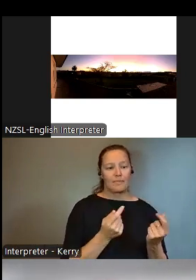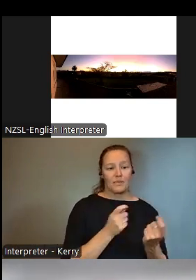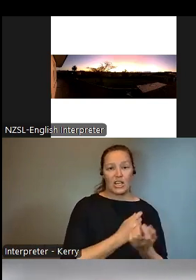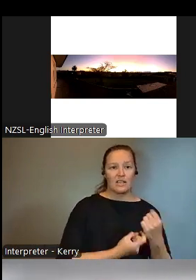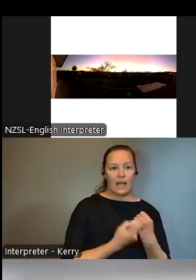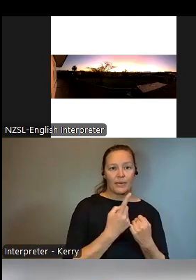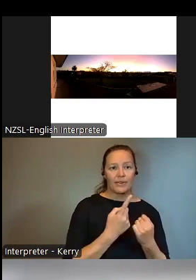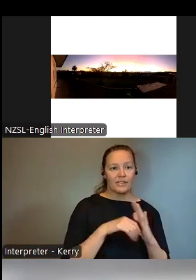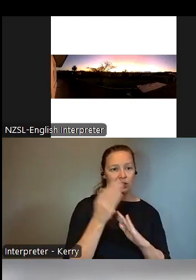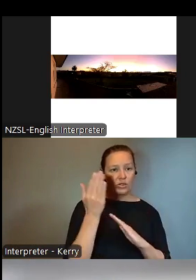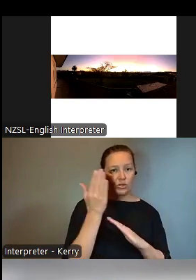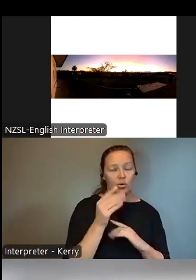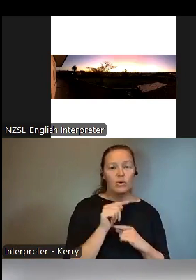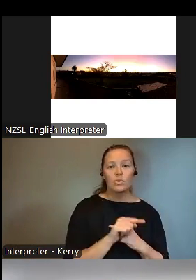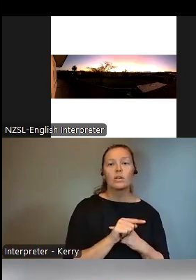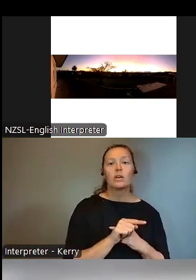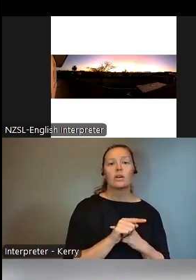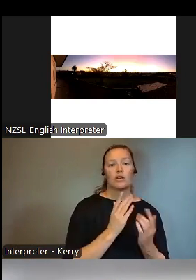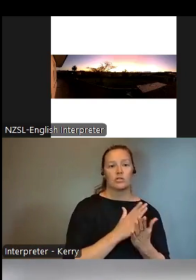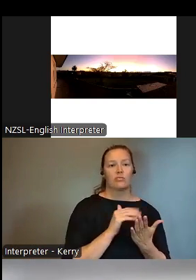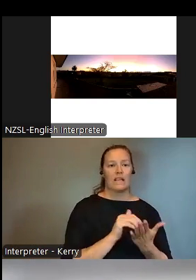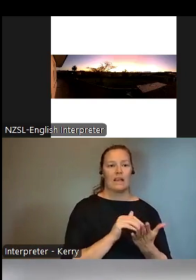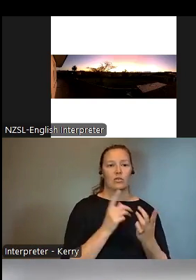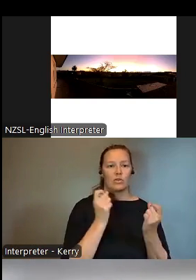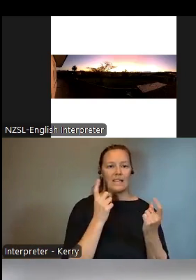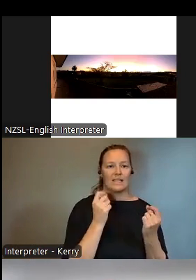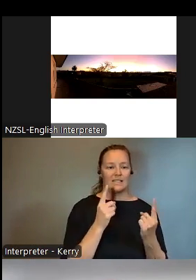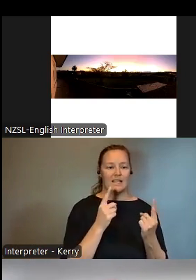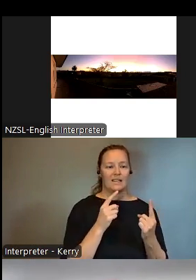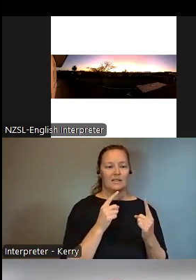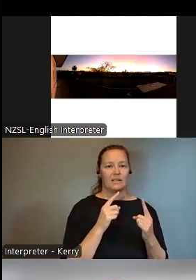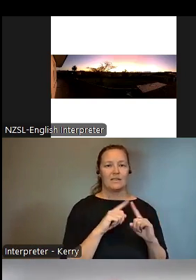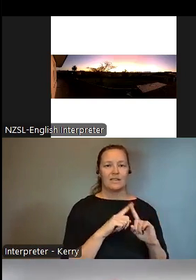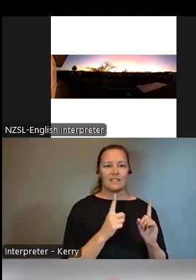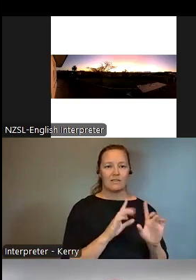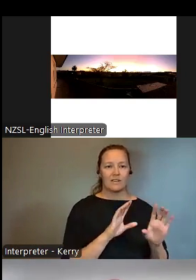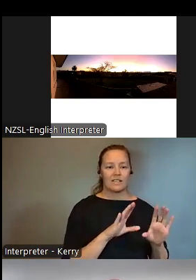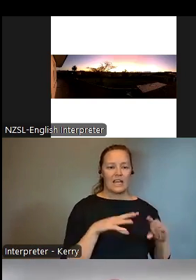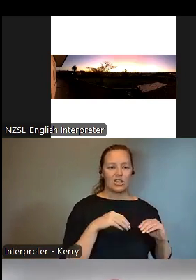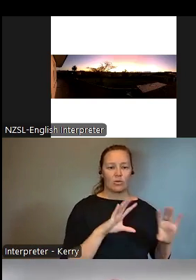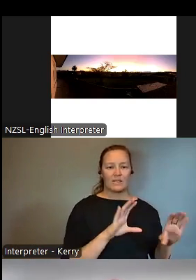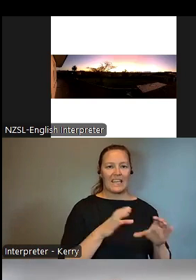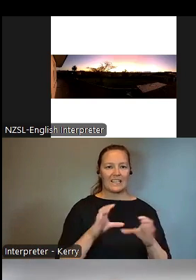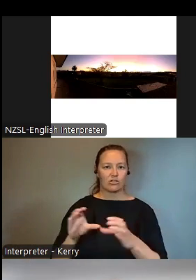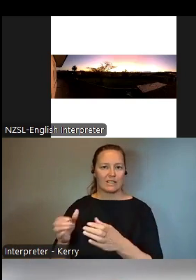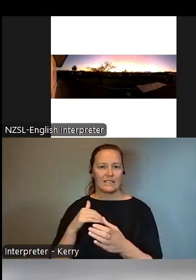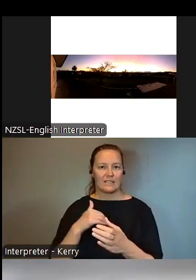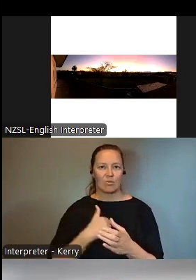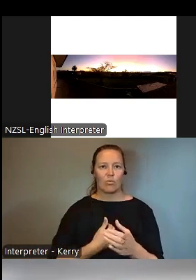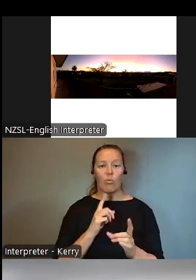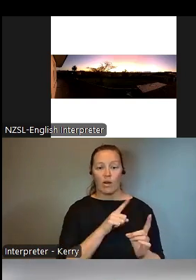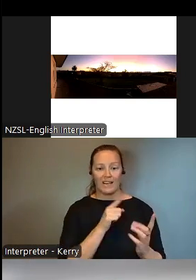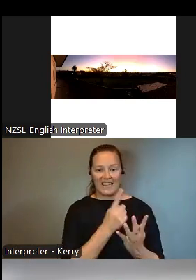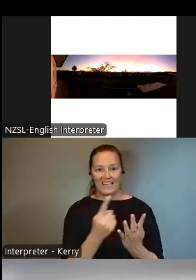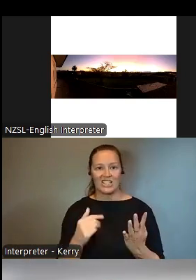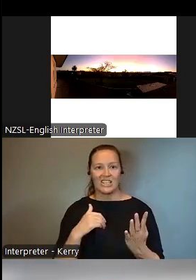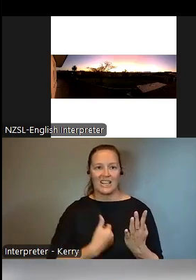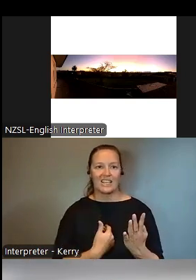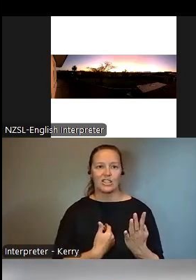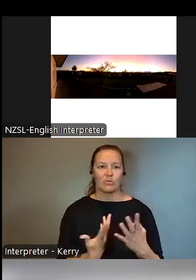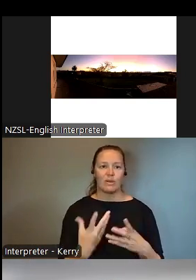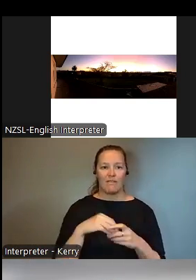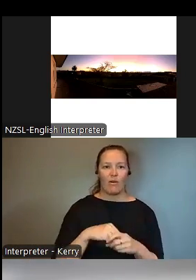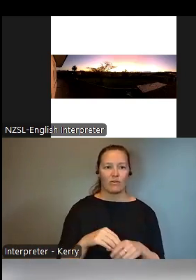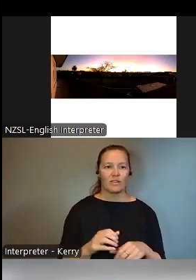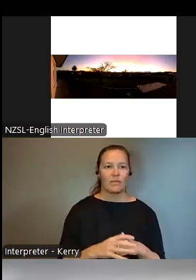in a school, it's really helpful to understand what the different adopter categories need to come on board. That gap